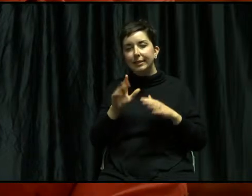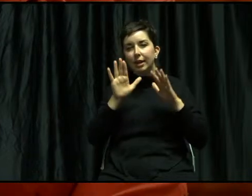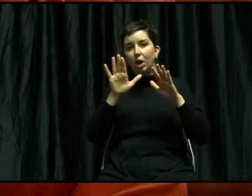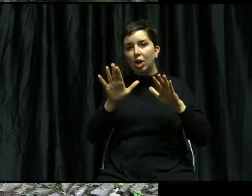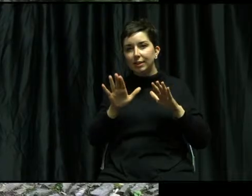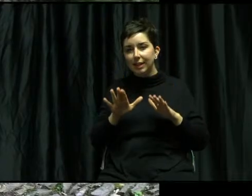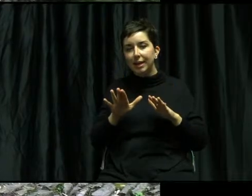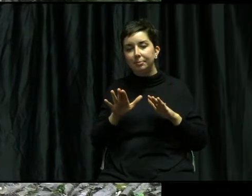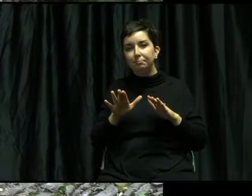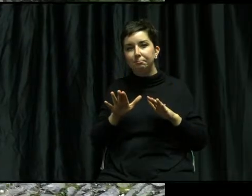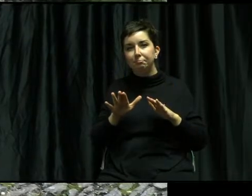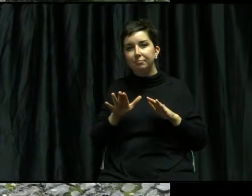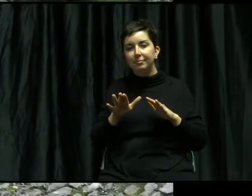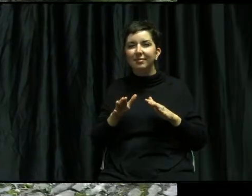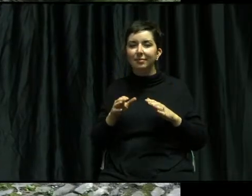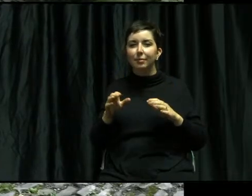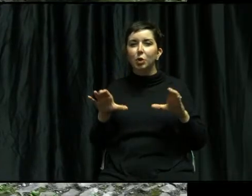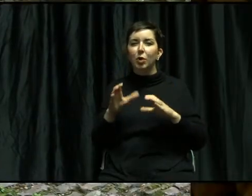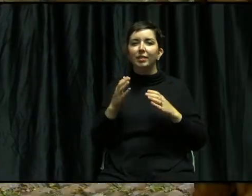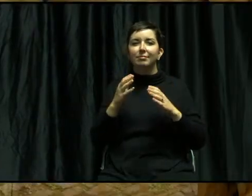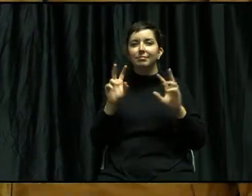a hands-on sort of